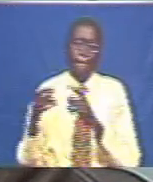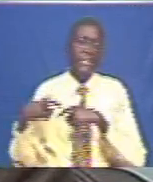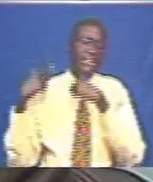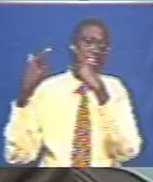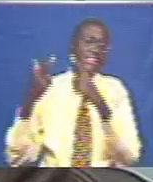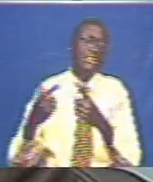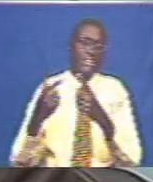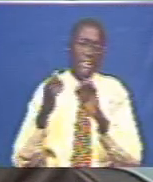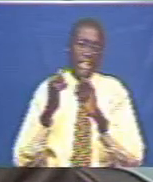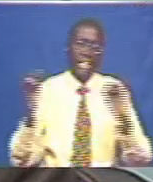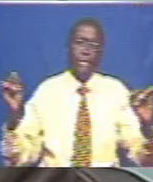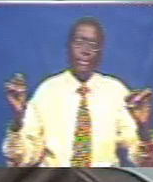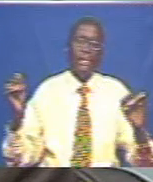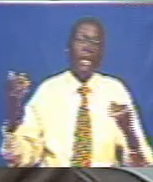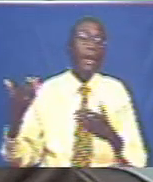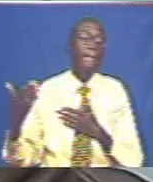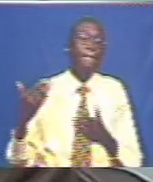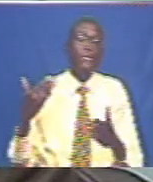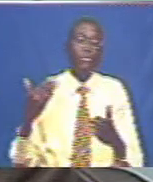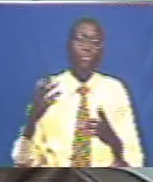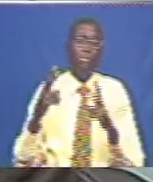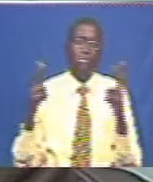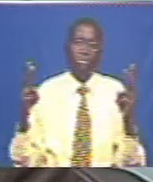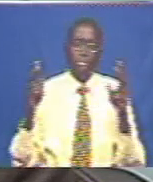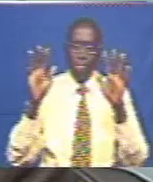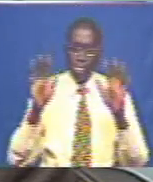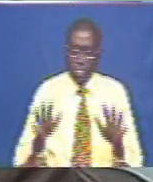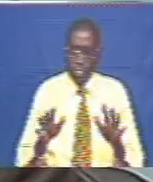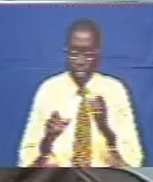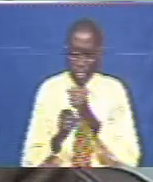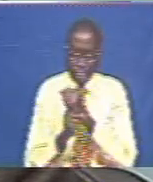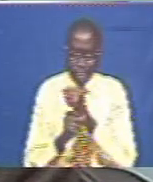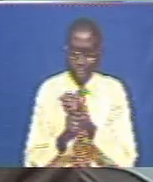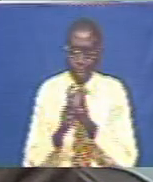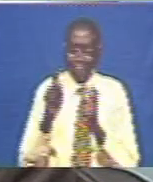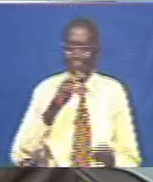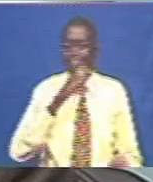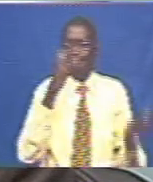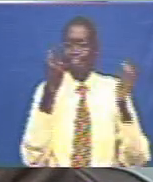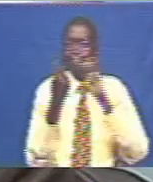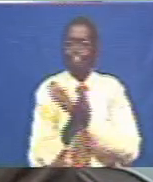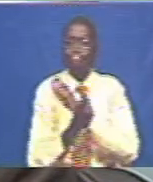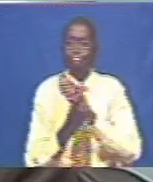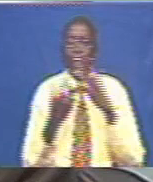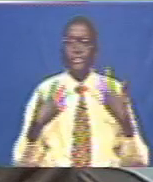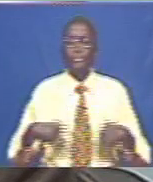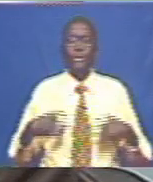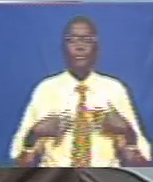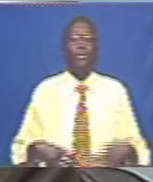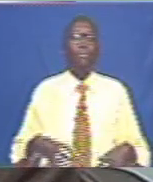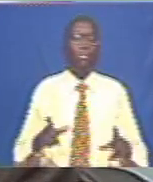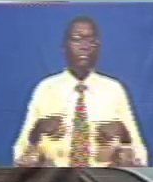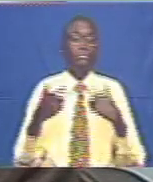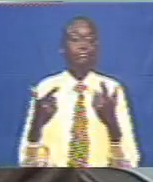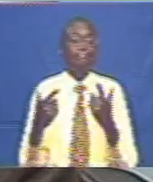before independence, has played a very key role in changing the lives of the people. And the work that